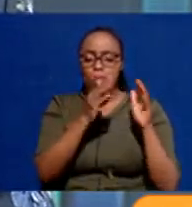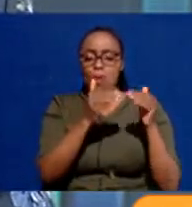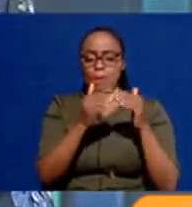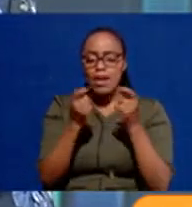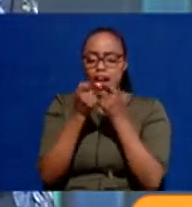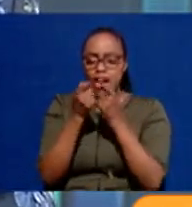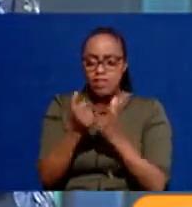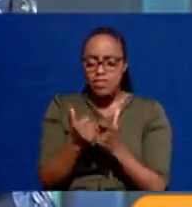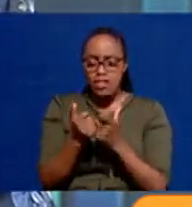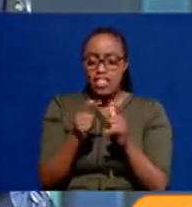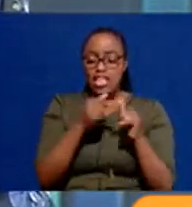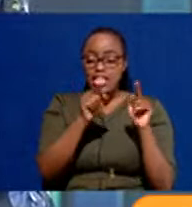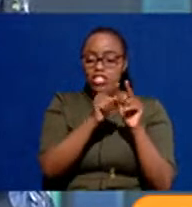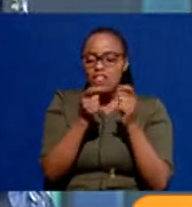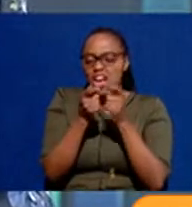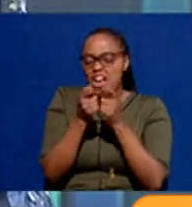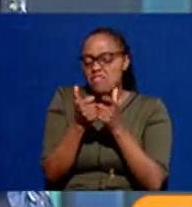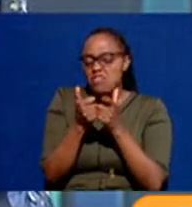back,